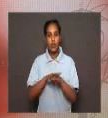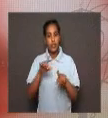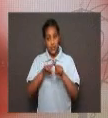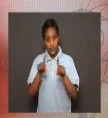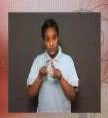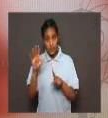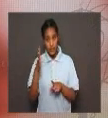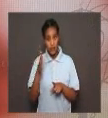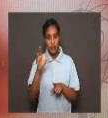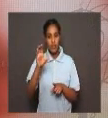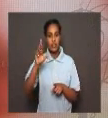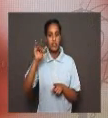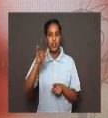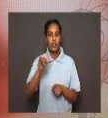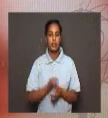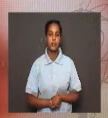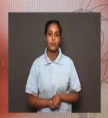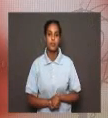different types of crystals.